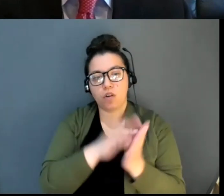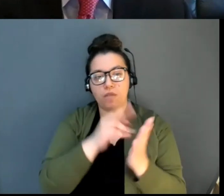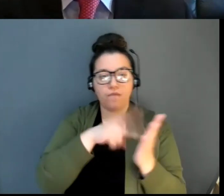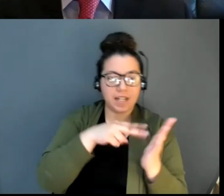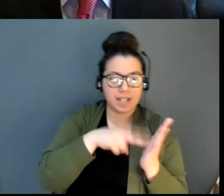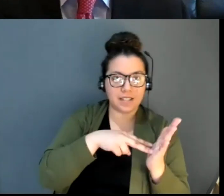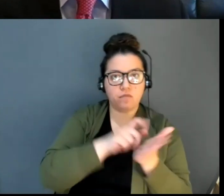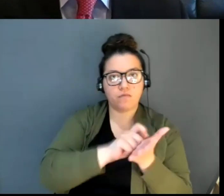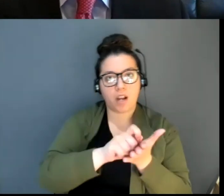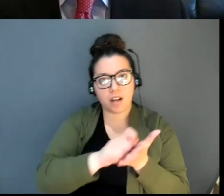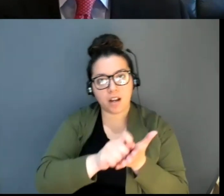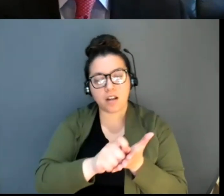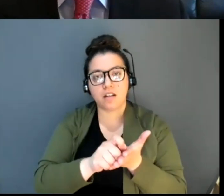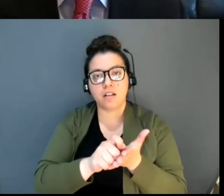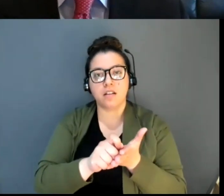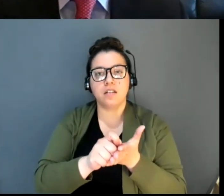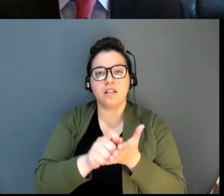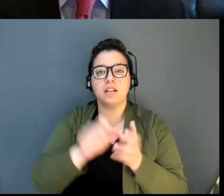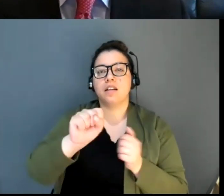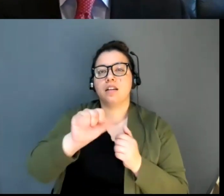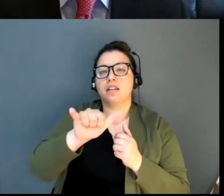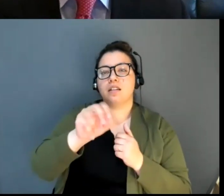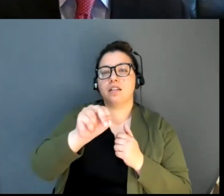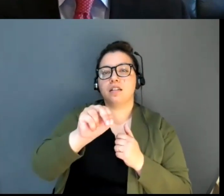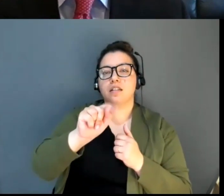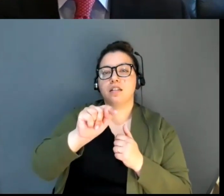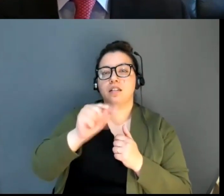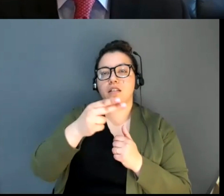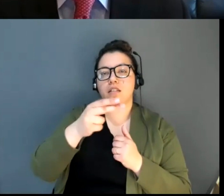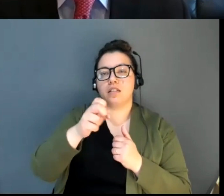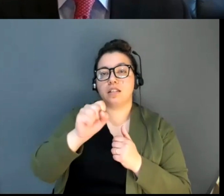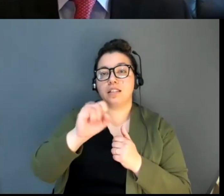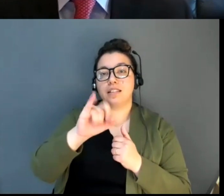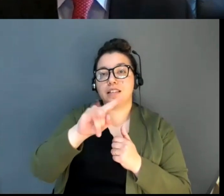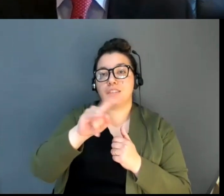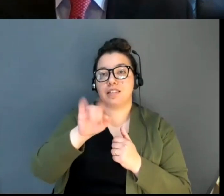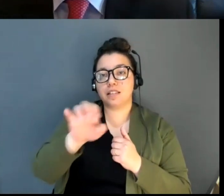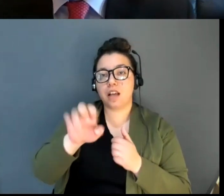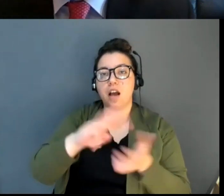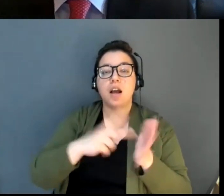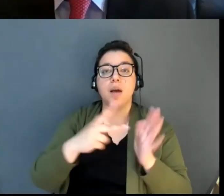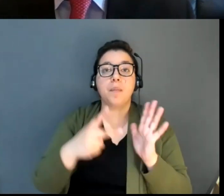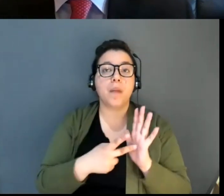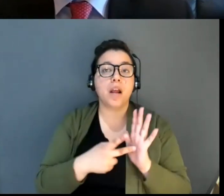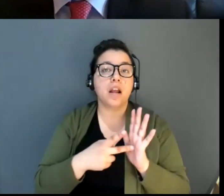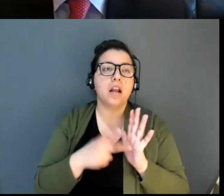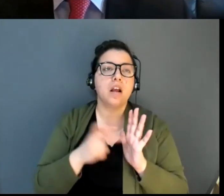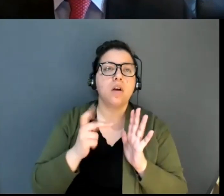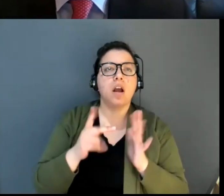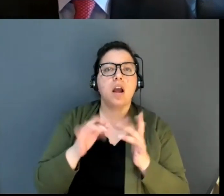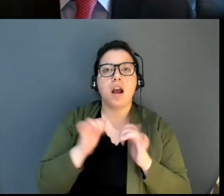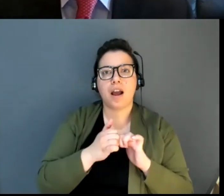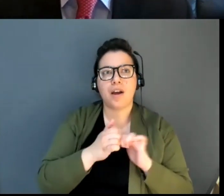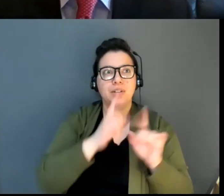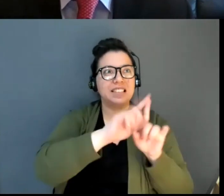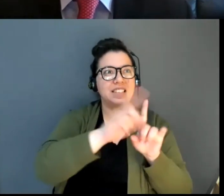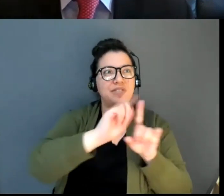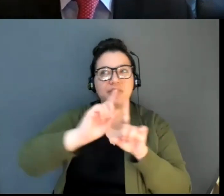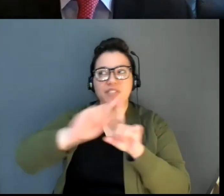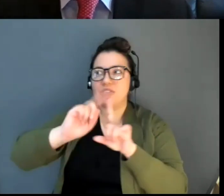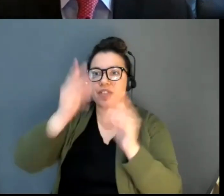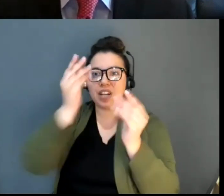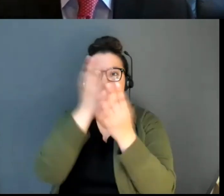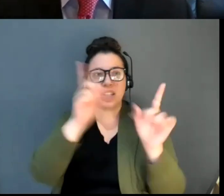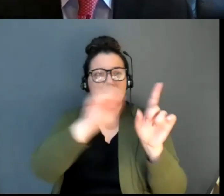and synthesizing information. And when I say synthesize, I mean taking different little bits of information and making them